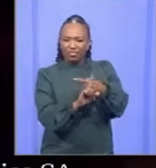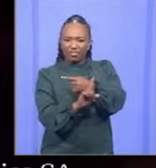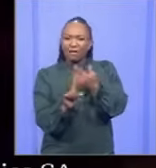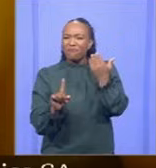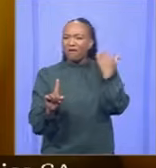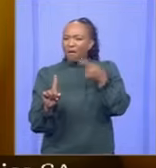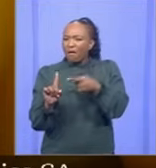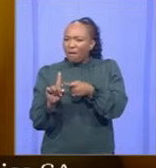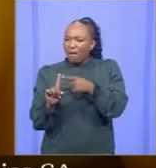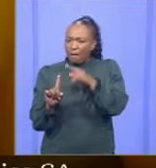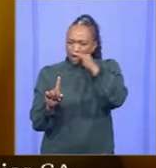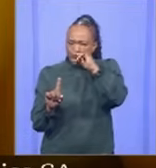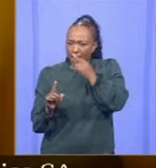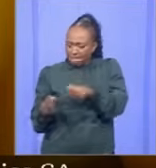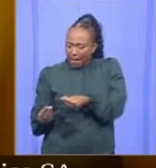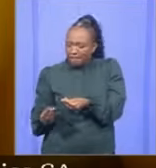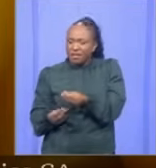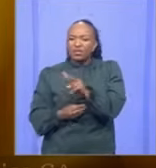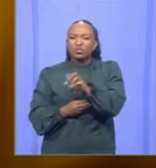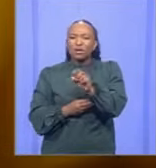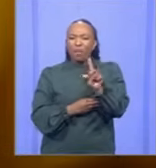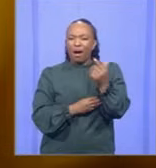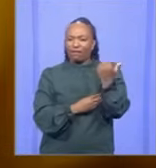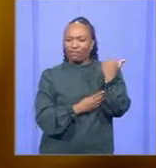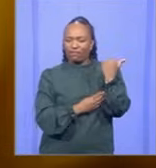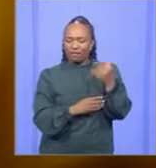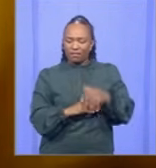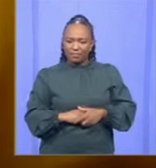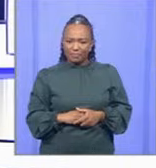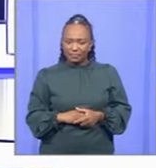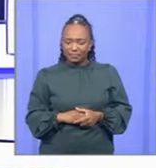le lesea ge di direga ka 2001.